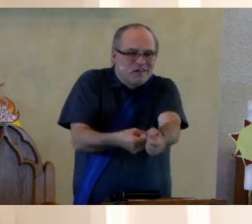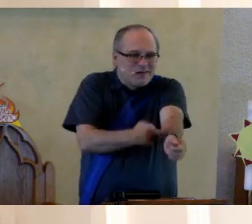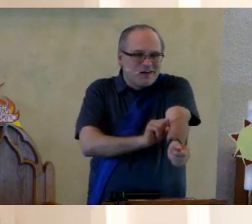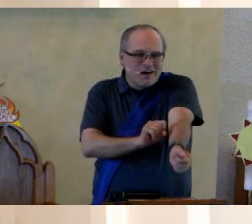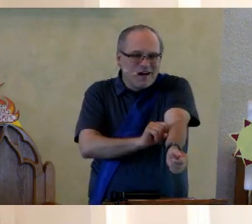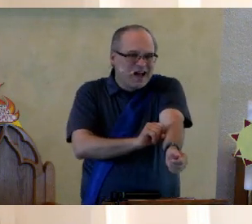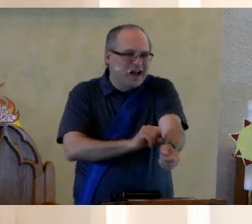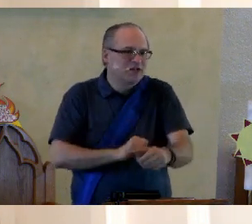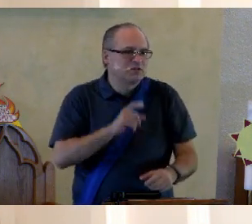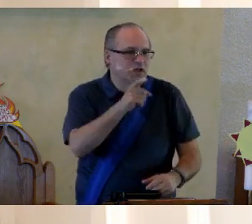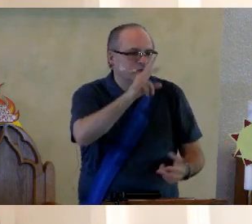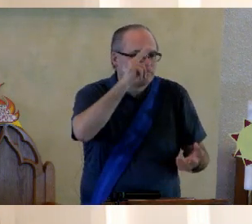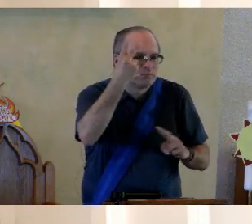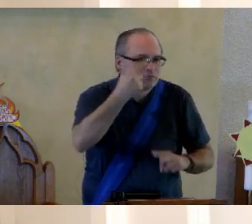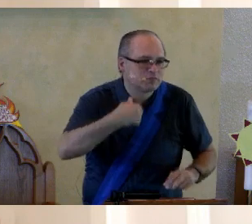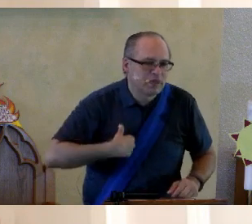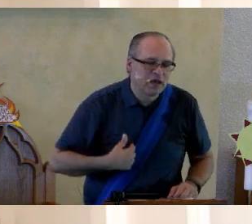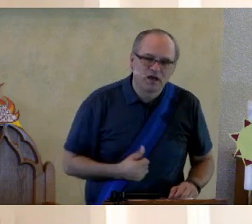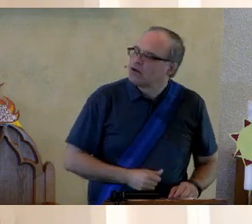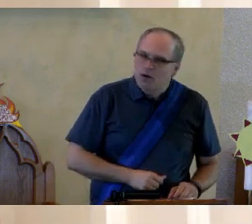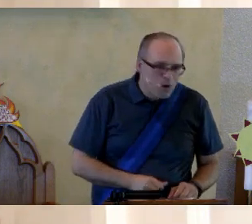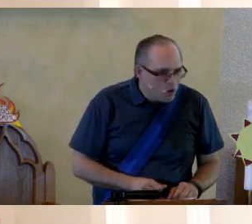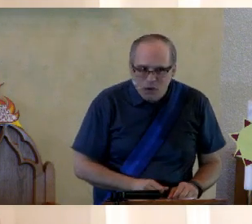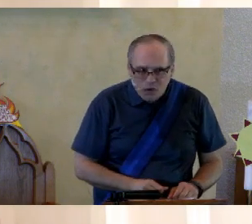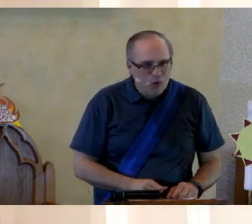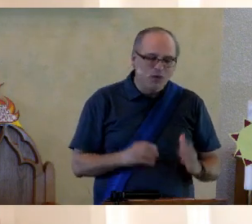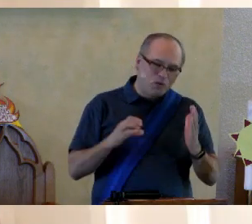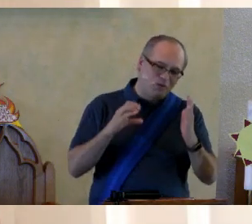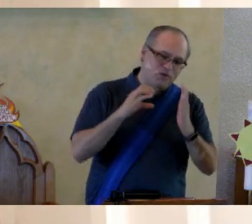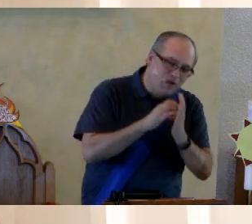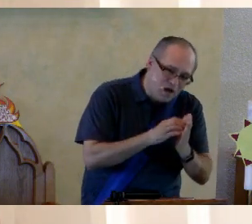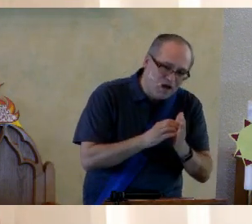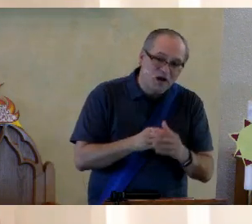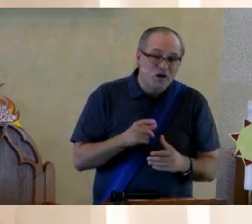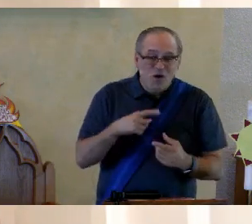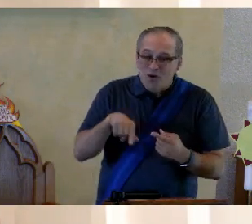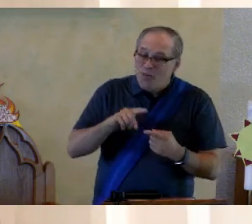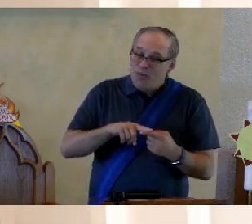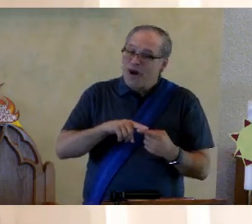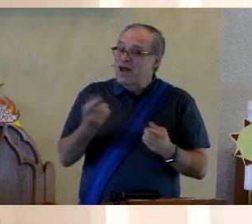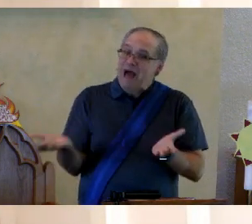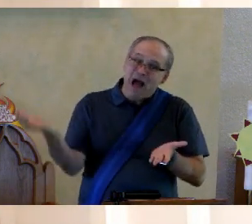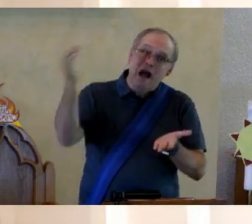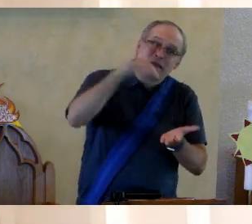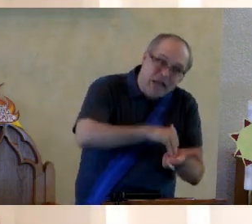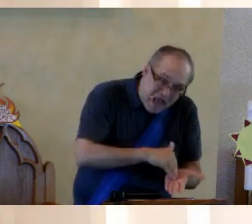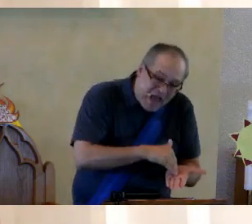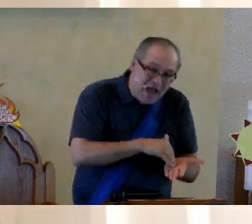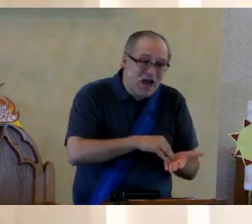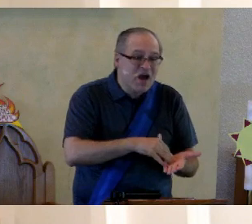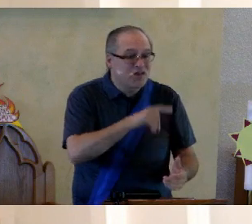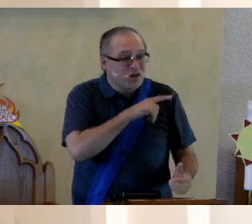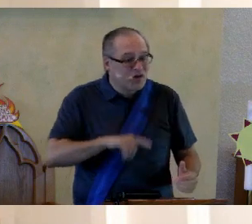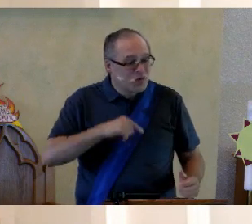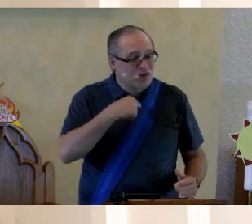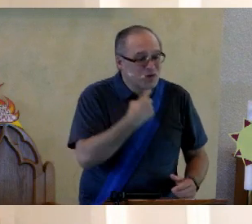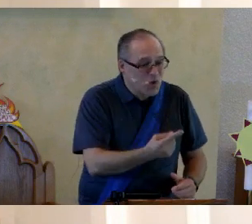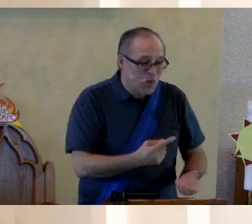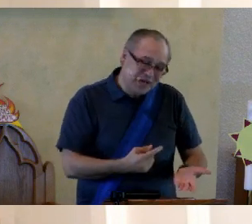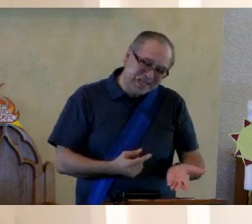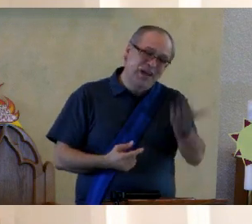my task. For in the text we find the word of the Lord came to Jonah a second time, saying, "Get up, go